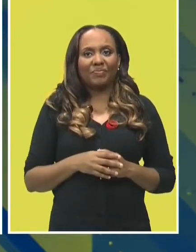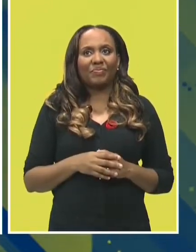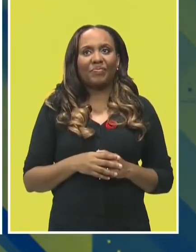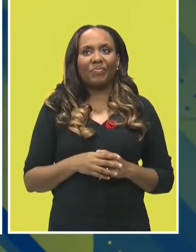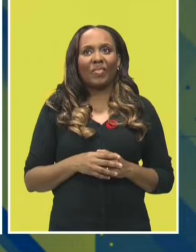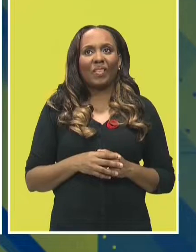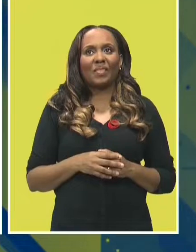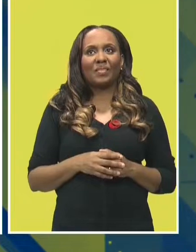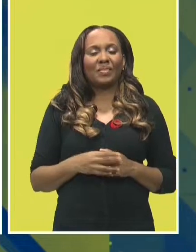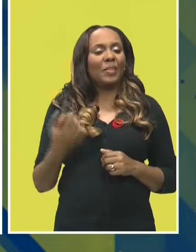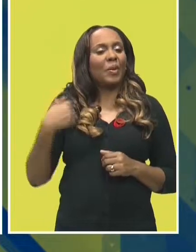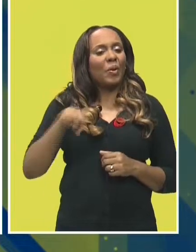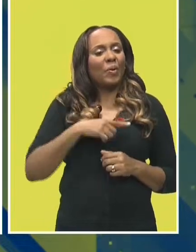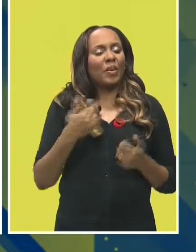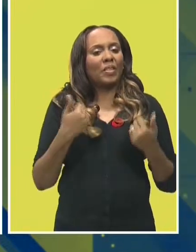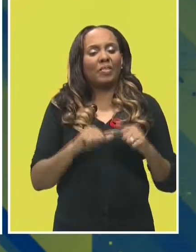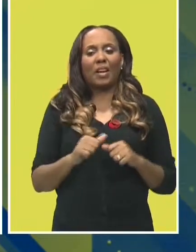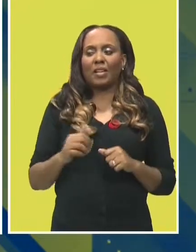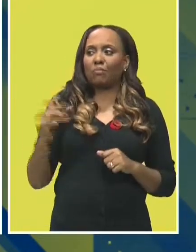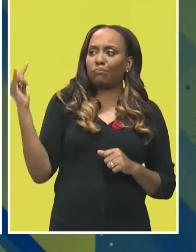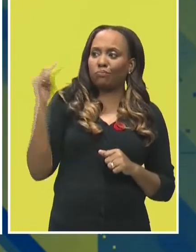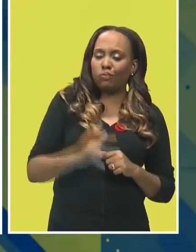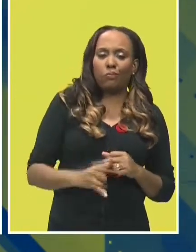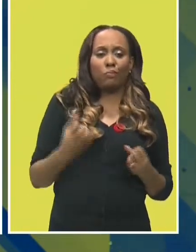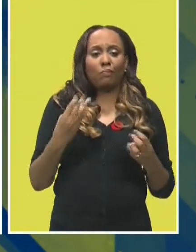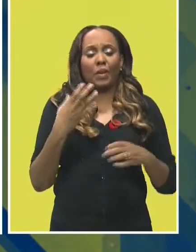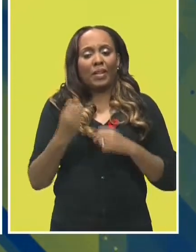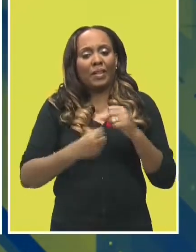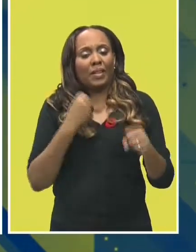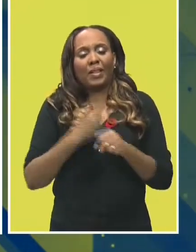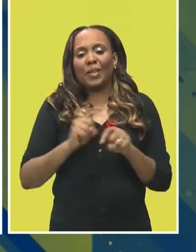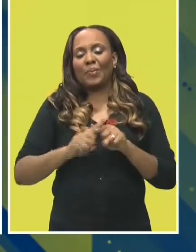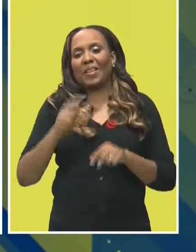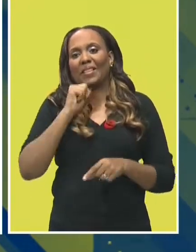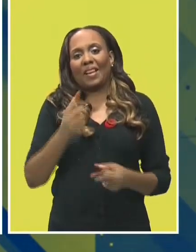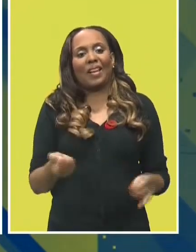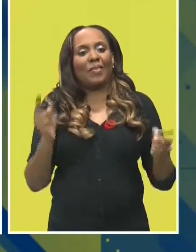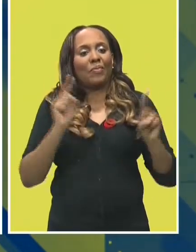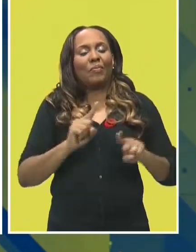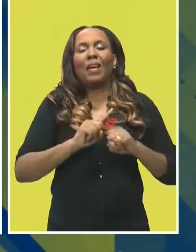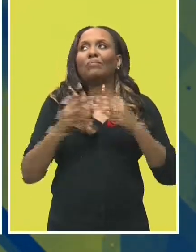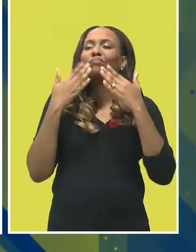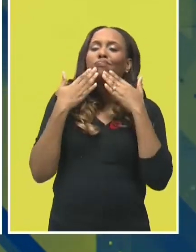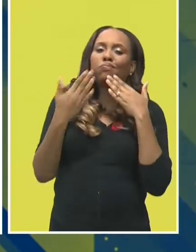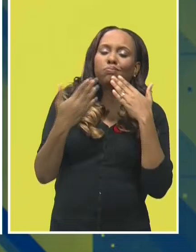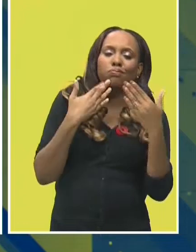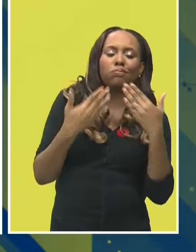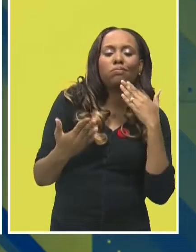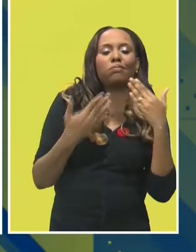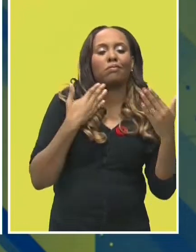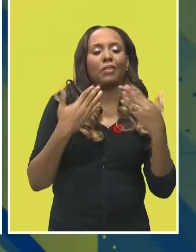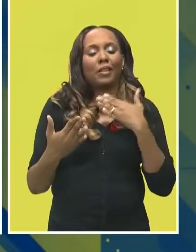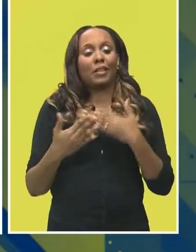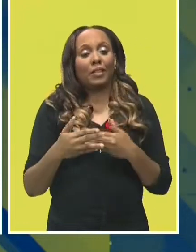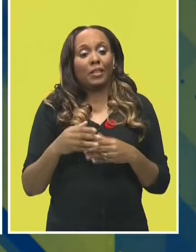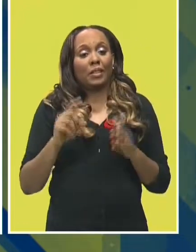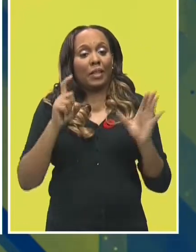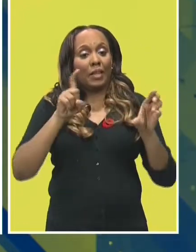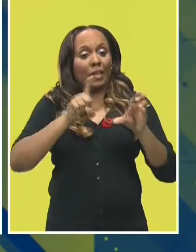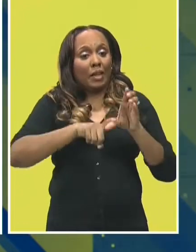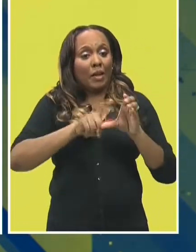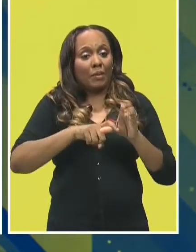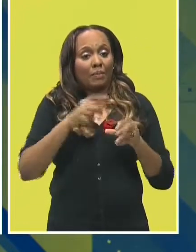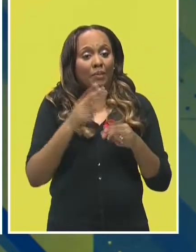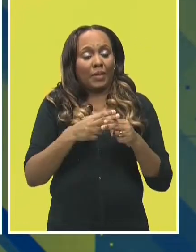here for the last few years, but it hasn't just fallen into place. But thankfully this year, with the Rotary Club of